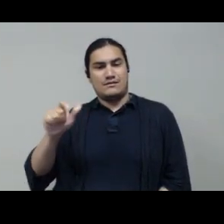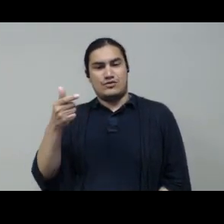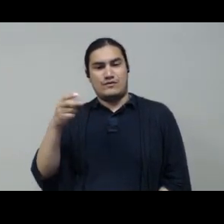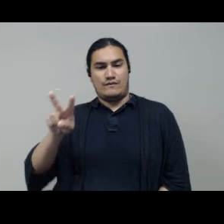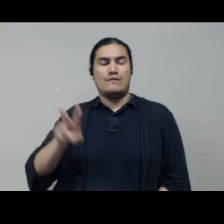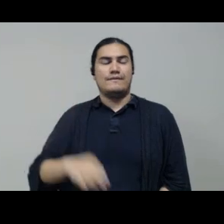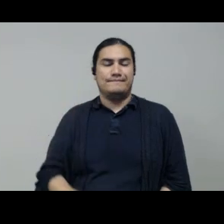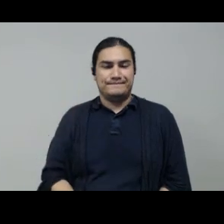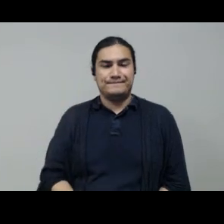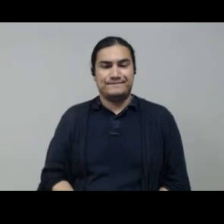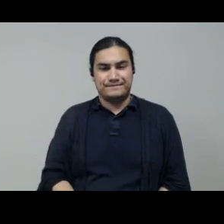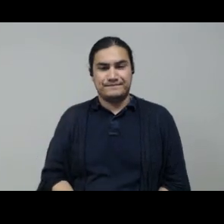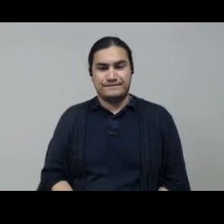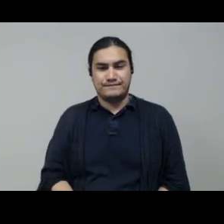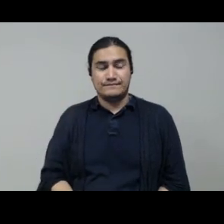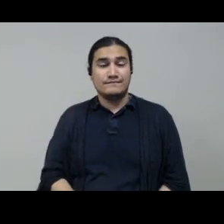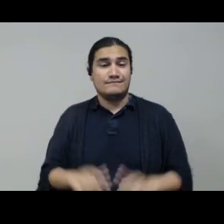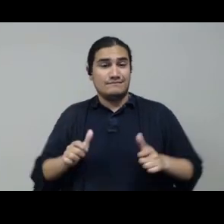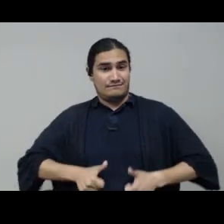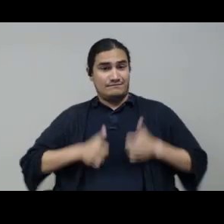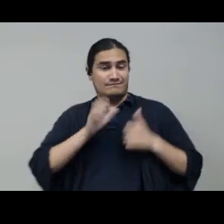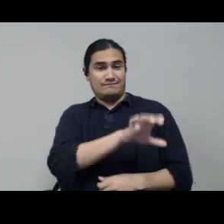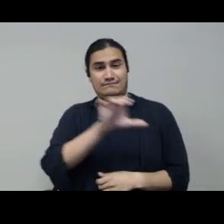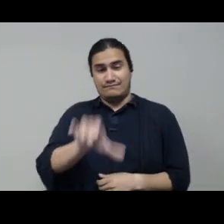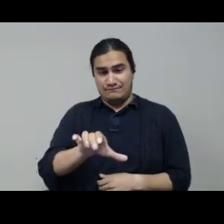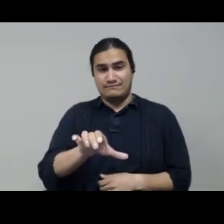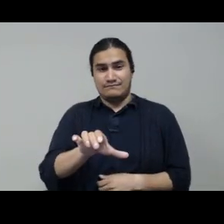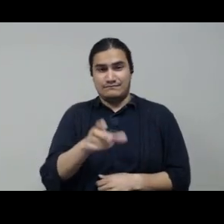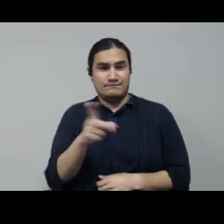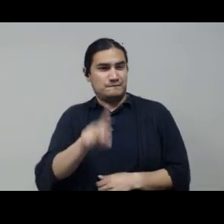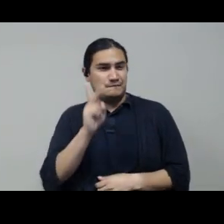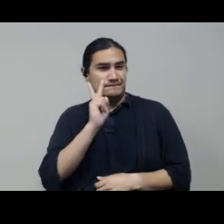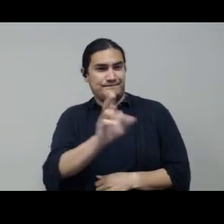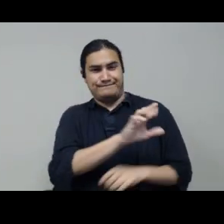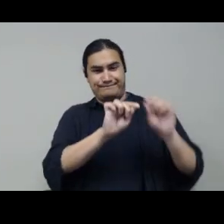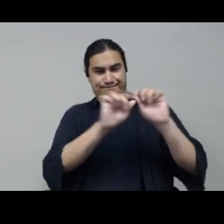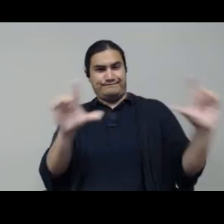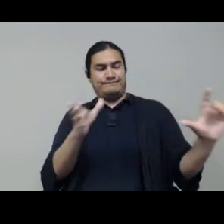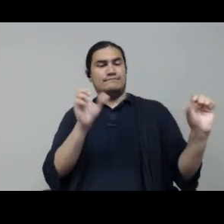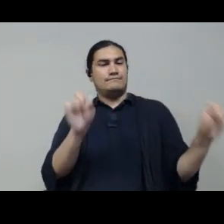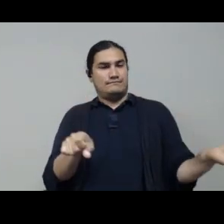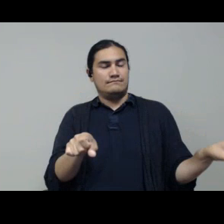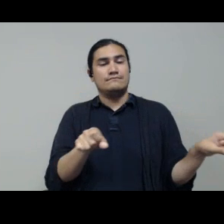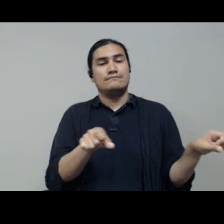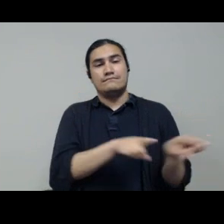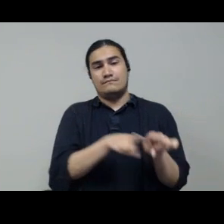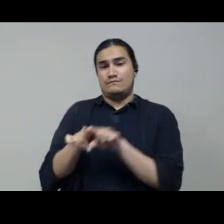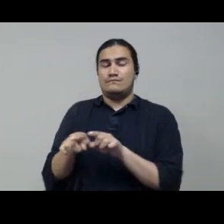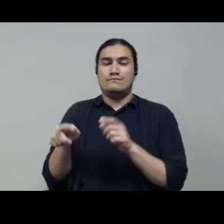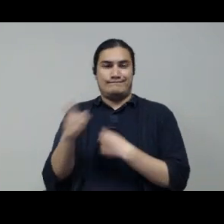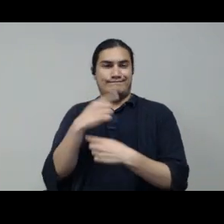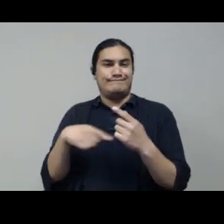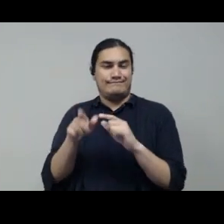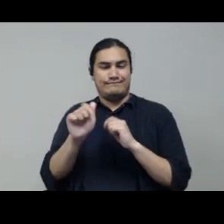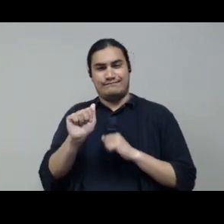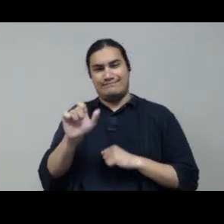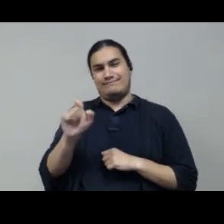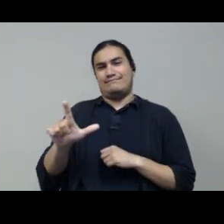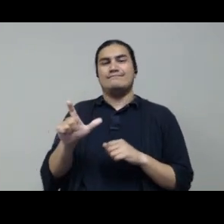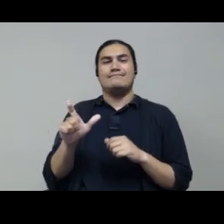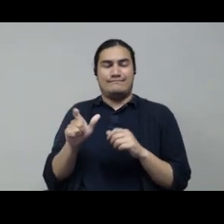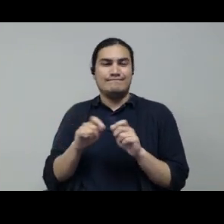www.catc.ca.gov. Live closed captioning you can see on the screen, and American Sign Language you can see on the screen.